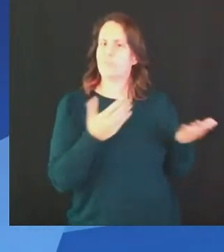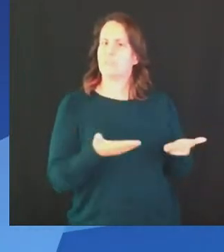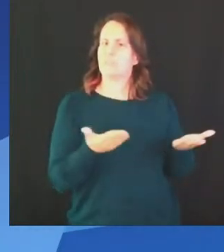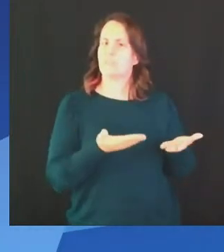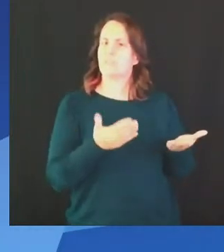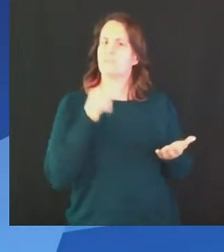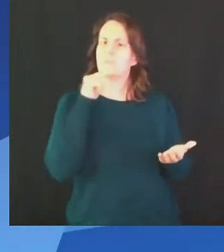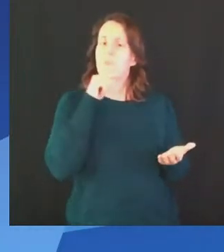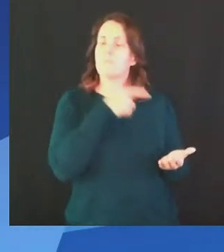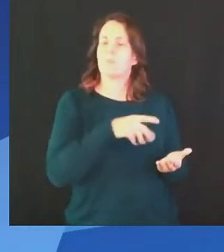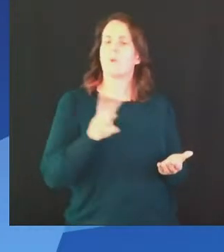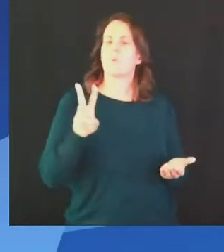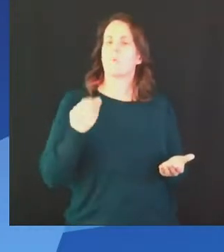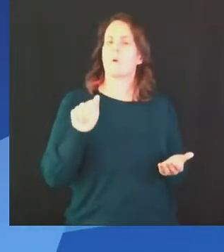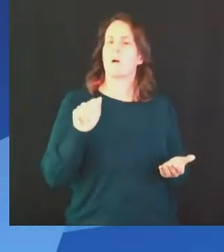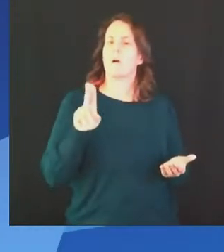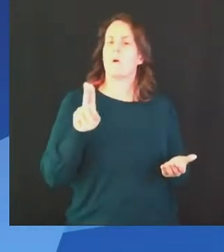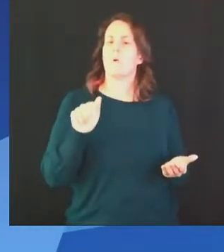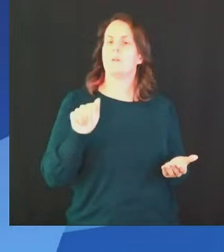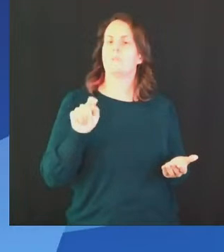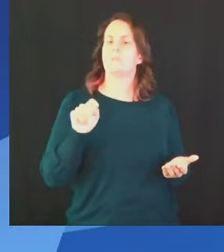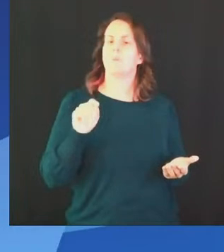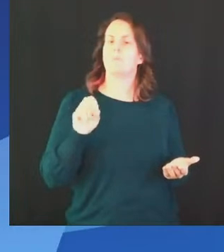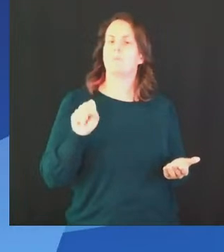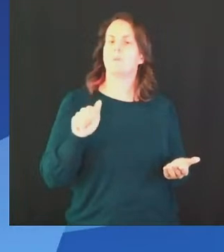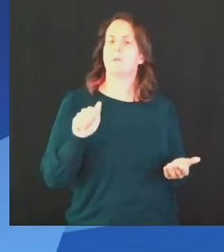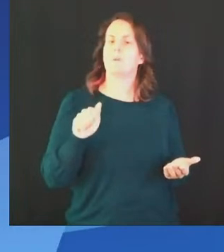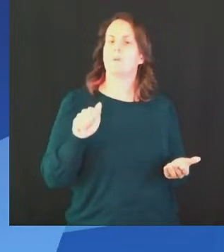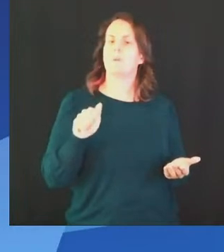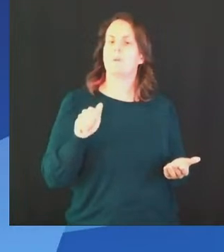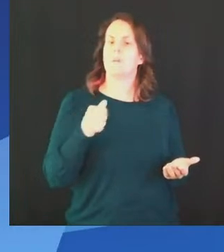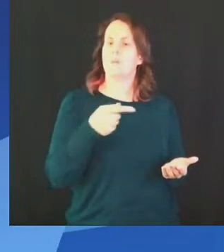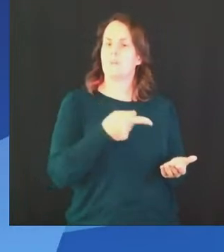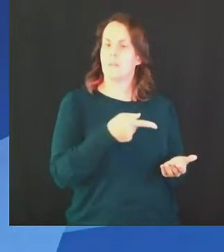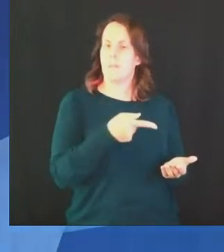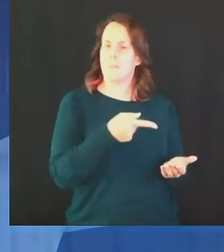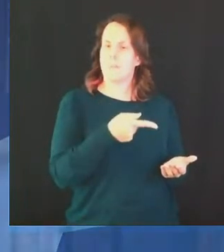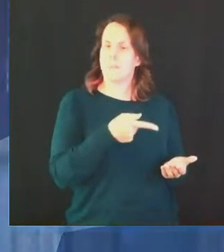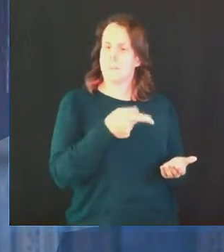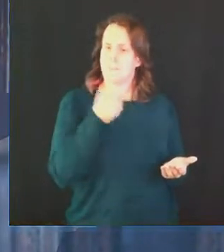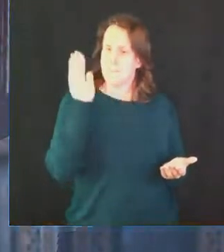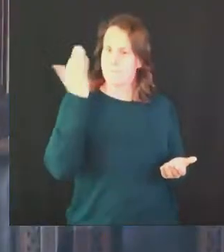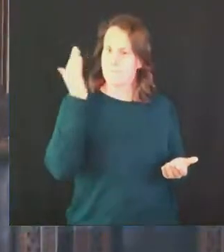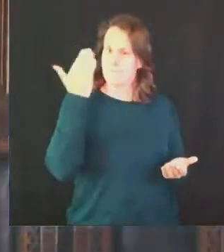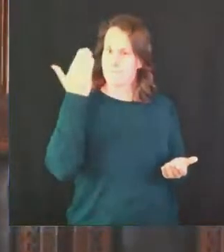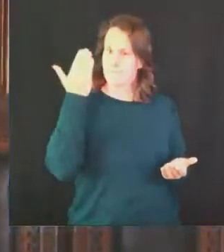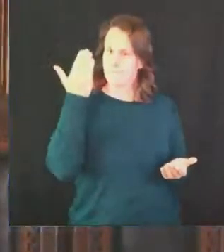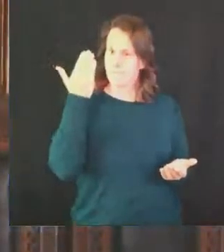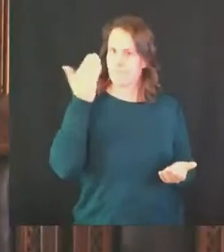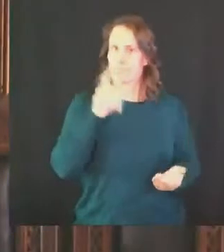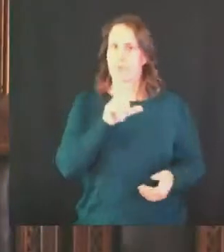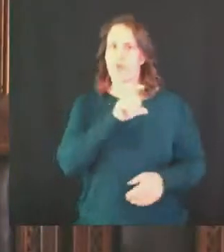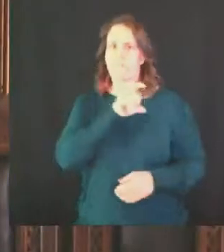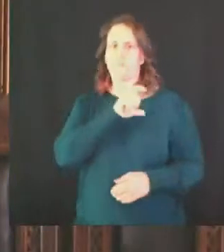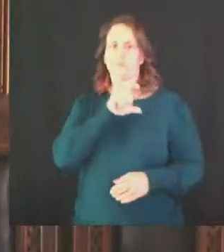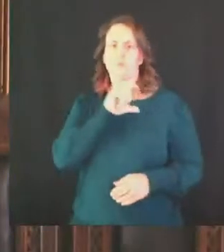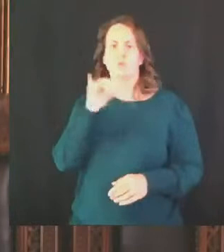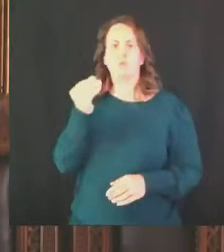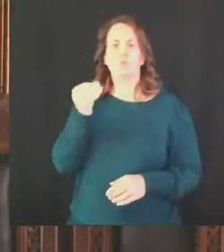afternoon's charging decision regarding Officer Joseph Mensa? As you say, the National